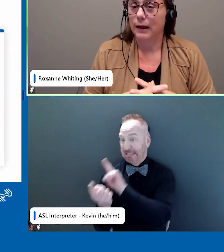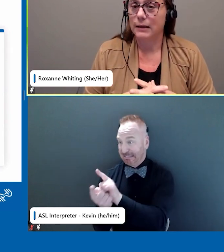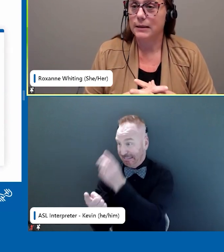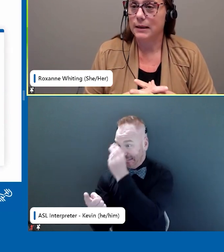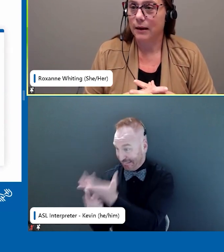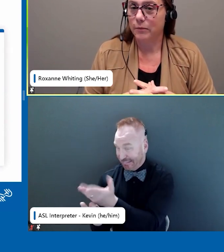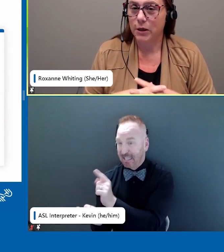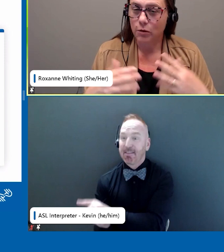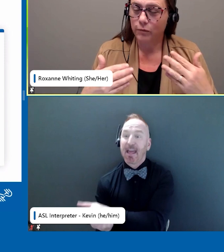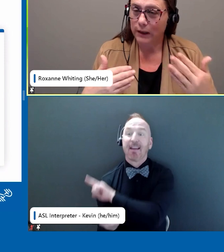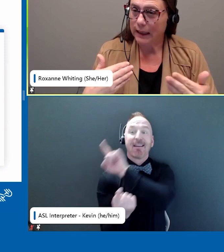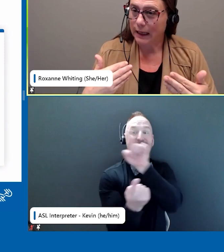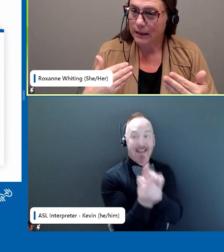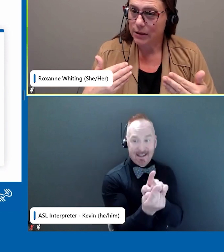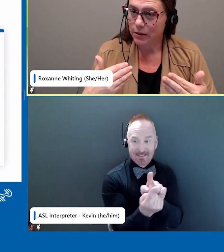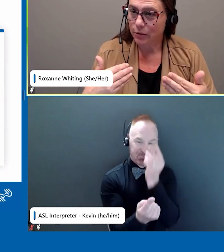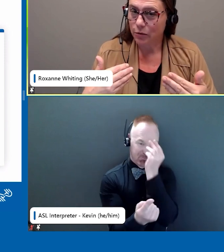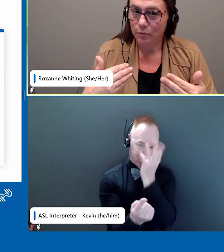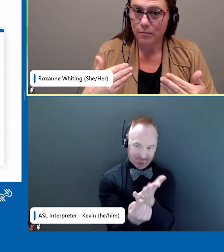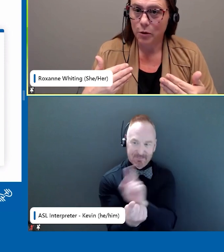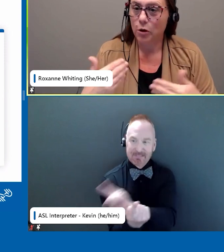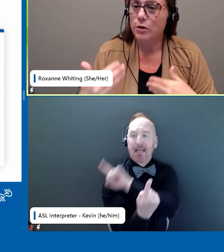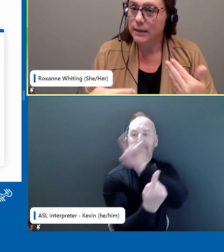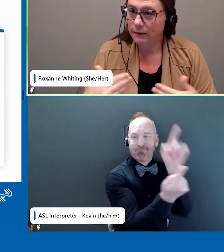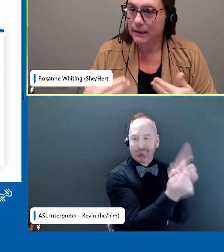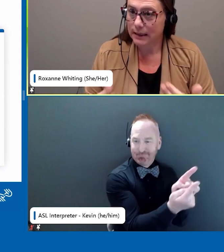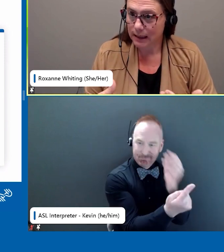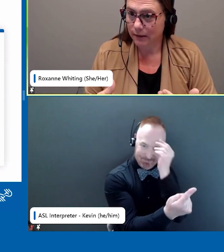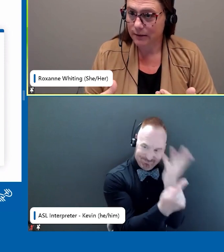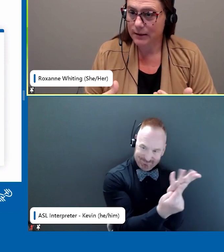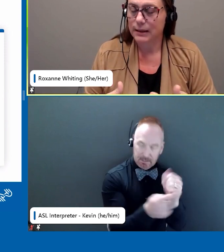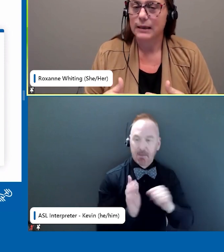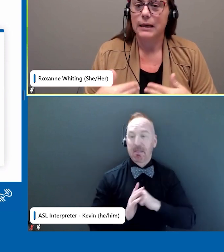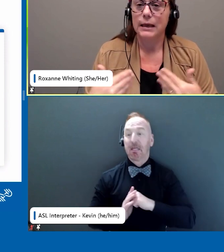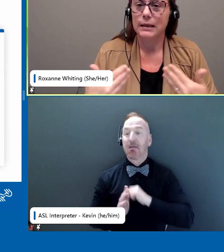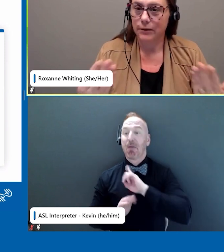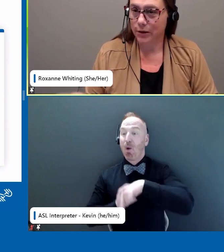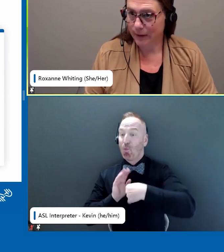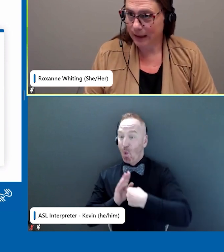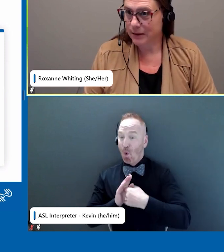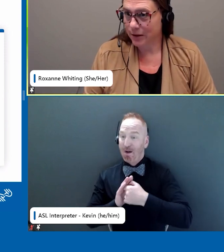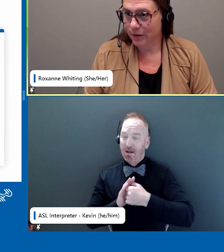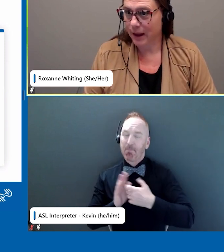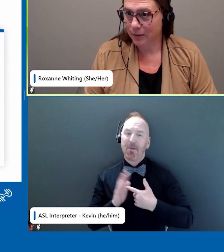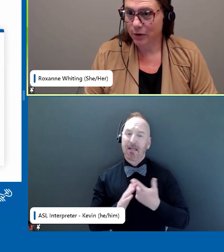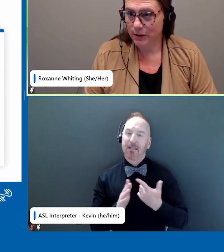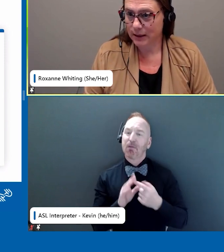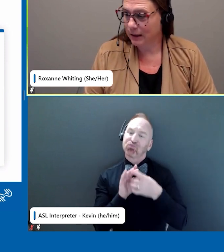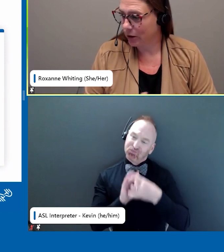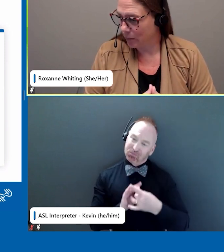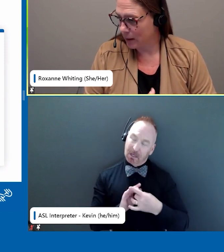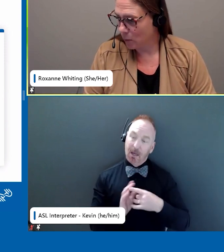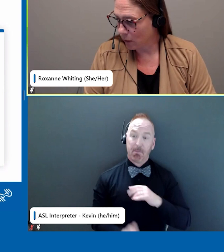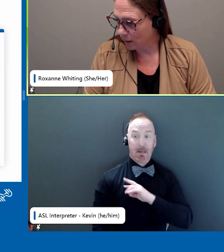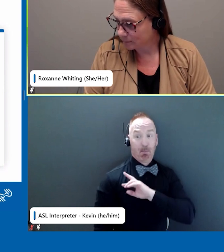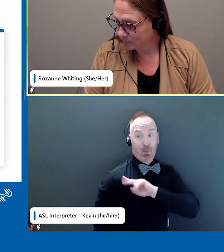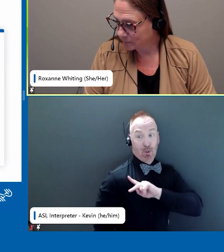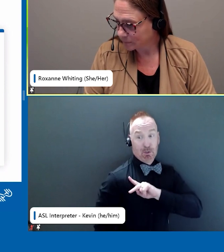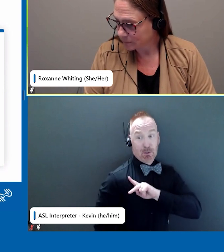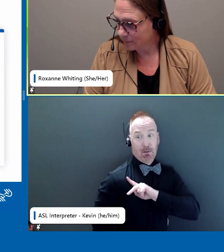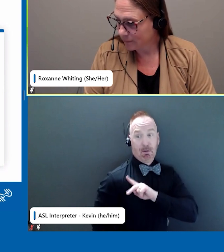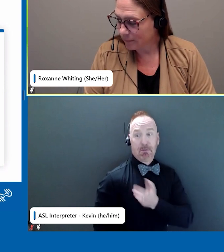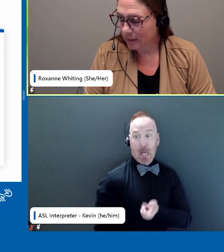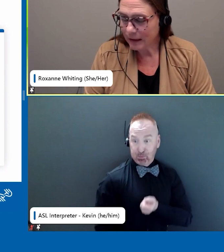role. And you don't really get into personal details until you get to know that person a little bit more.